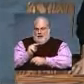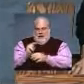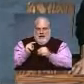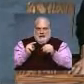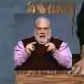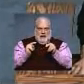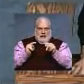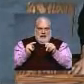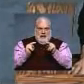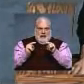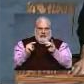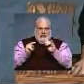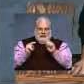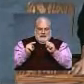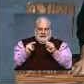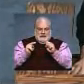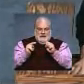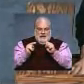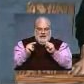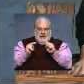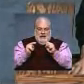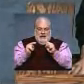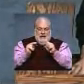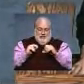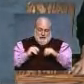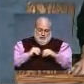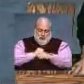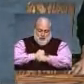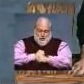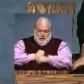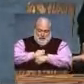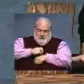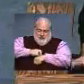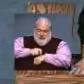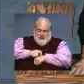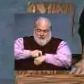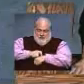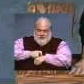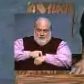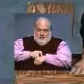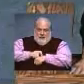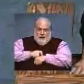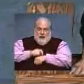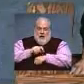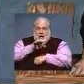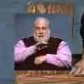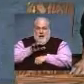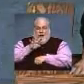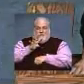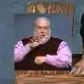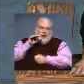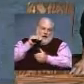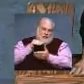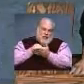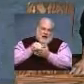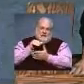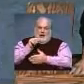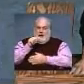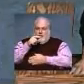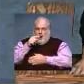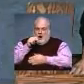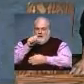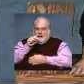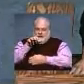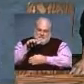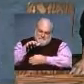very short period of time, we have had a population explosion, some 4,000 apartments in our area, and